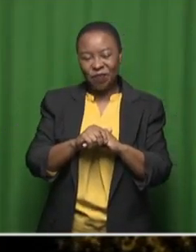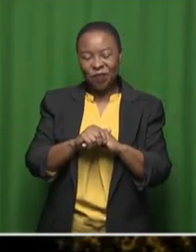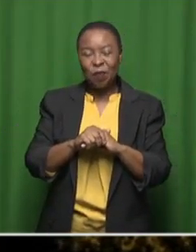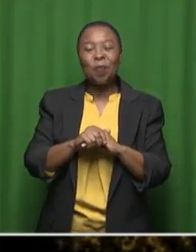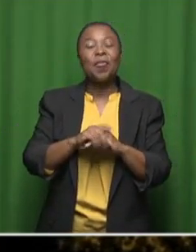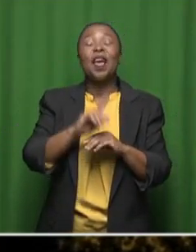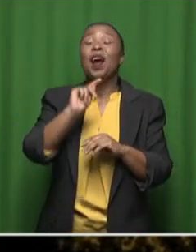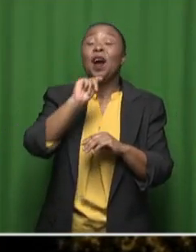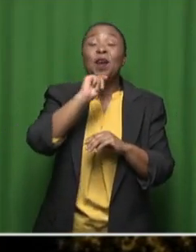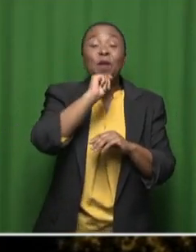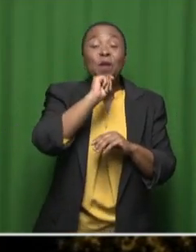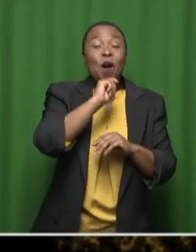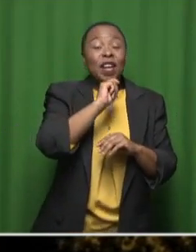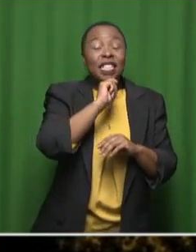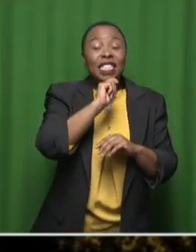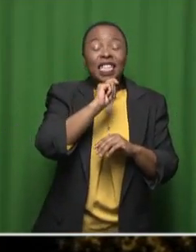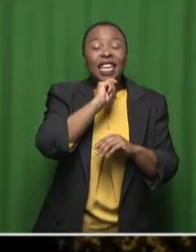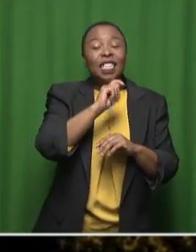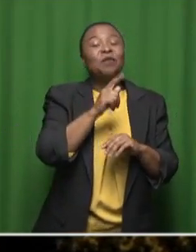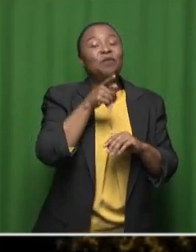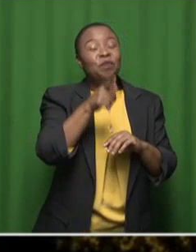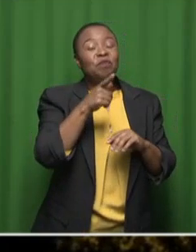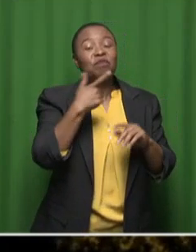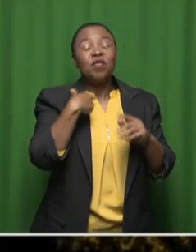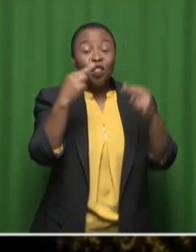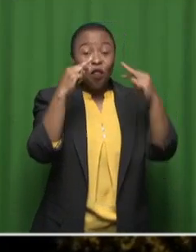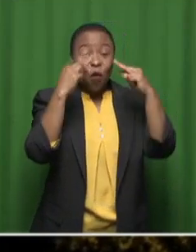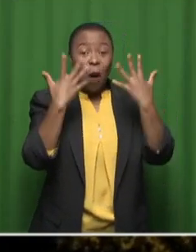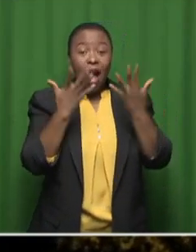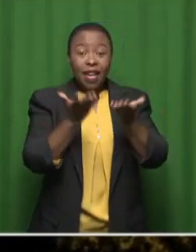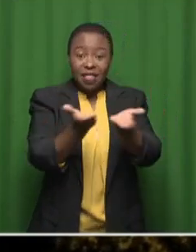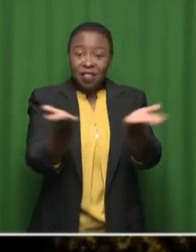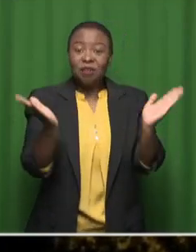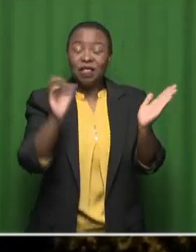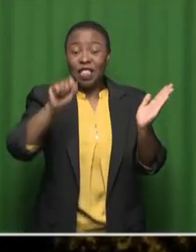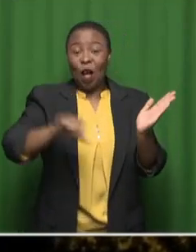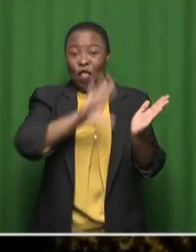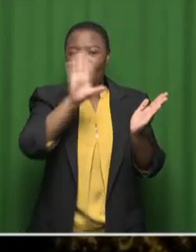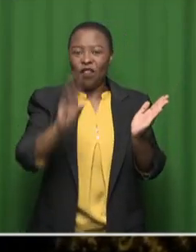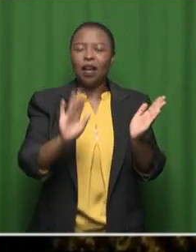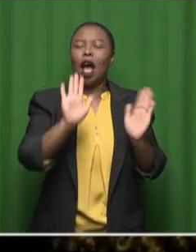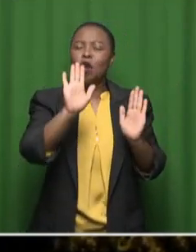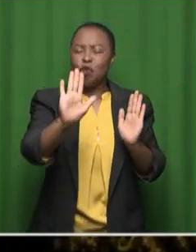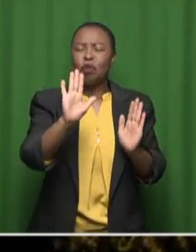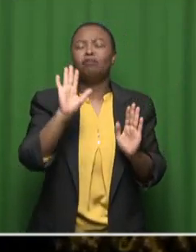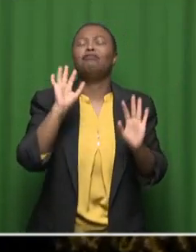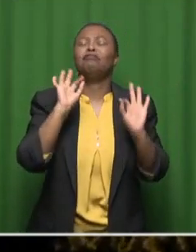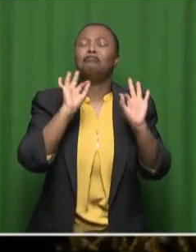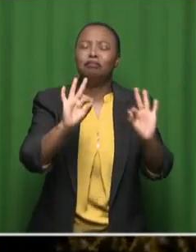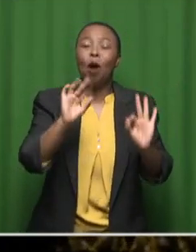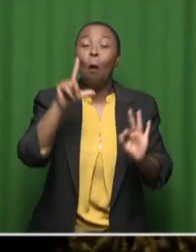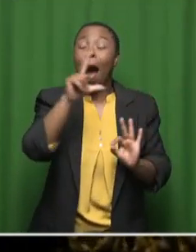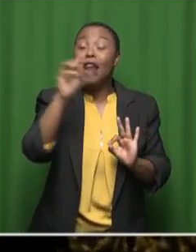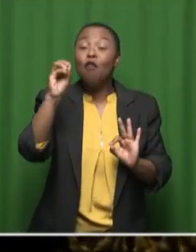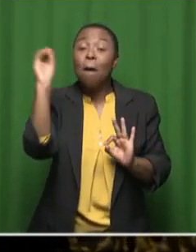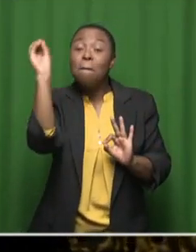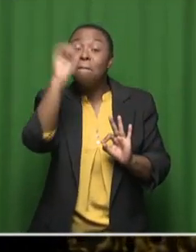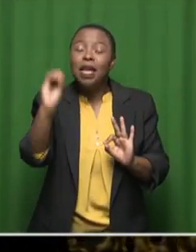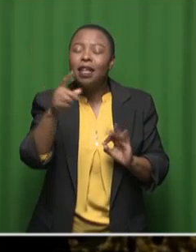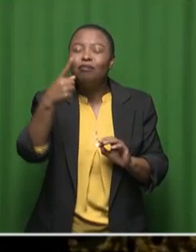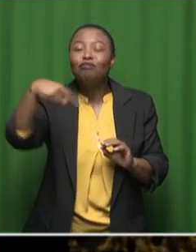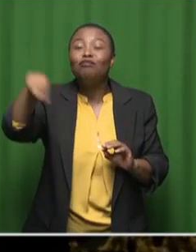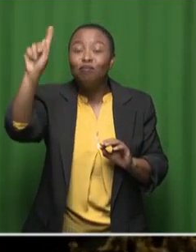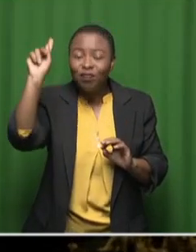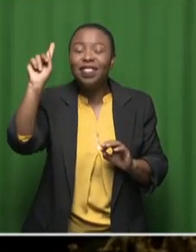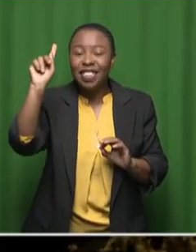Good morning to you and good morning to the viewers across South Africa. You are absolutely 100% correct. I was just